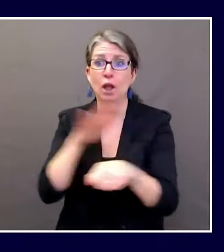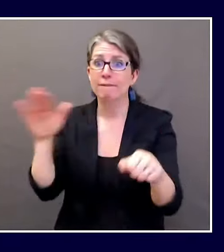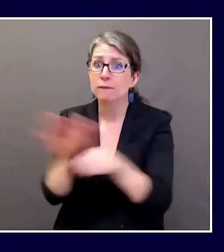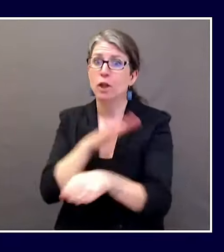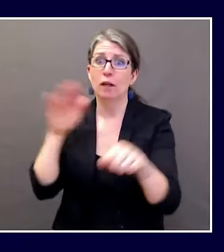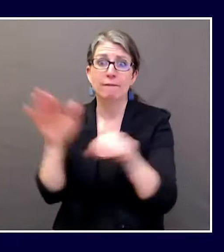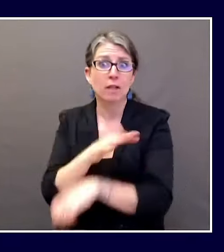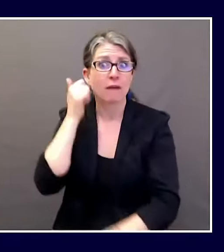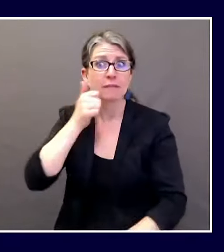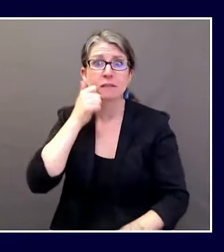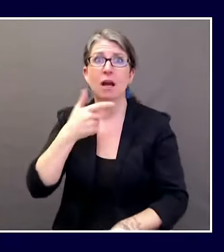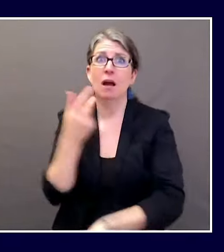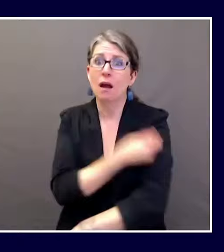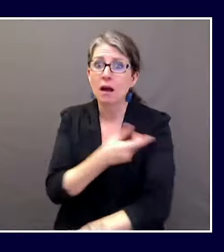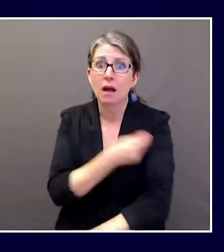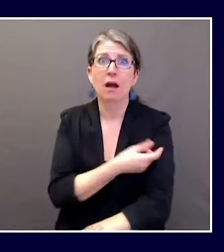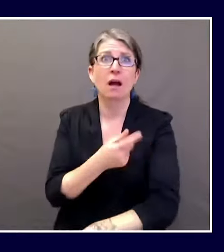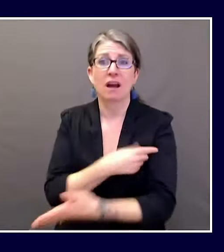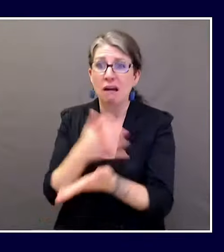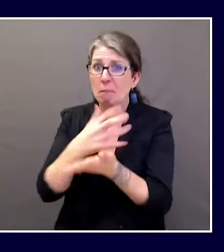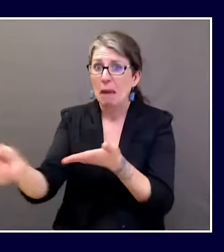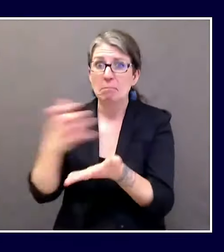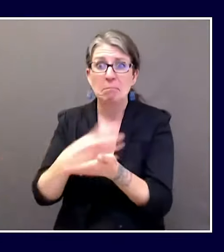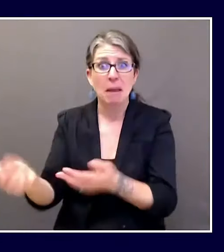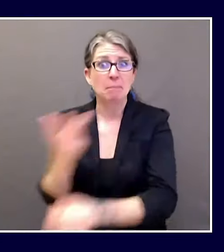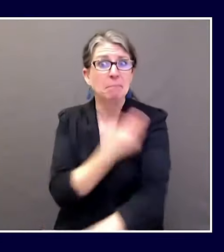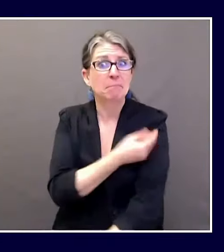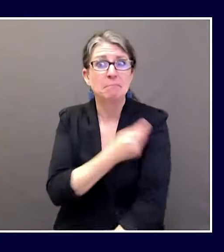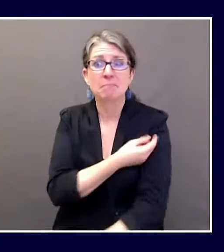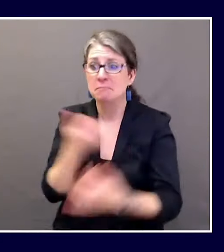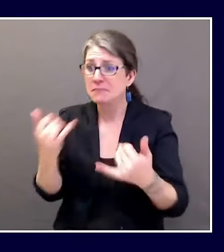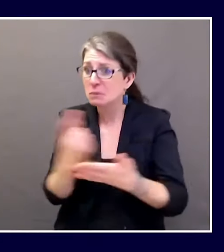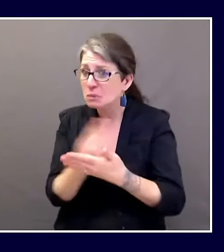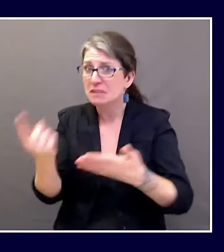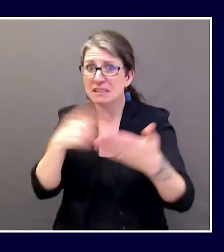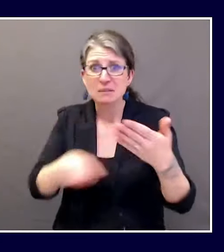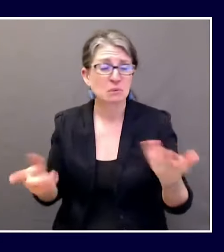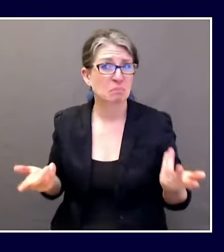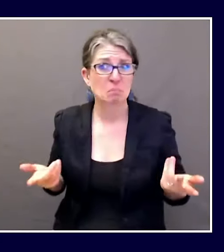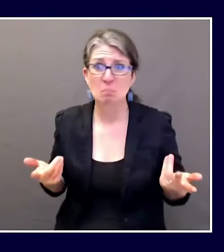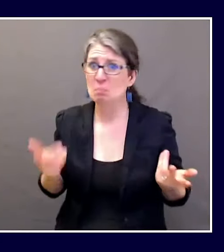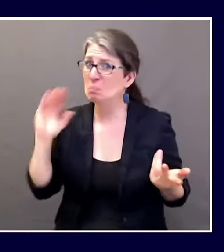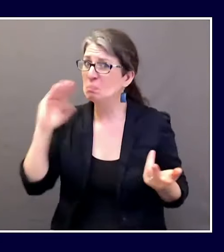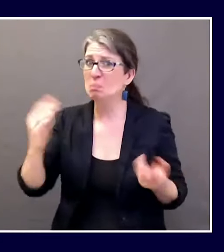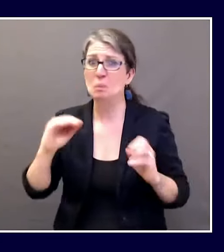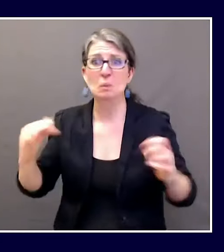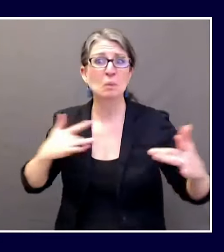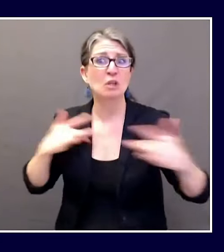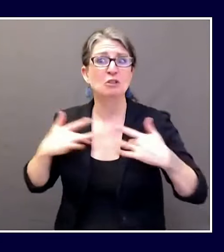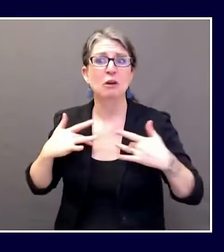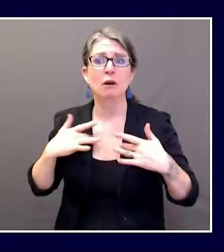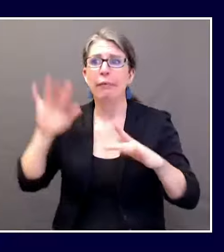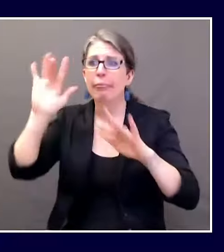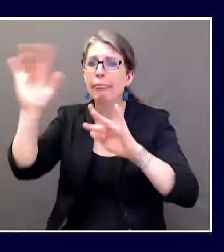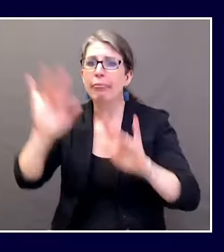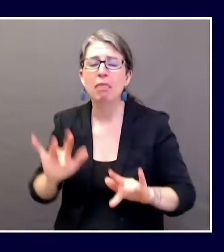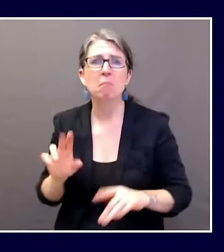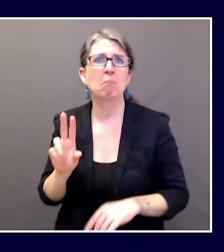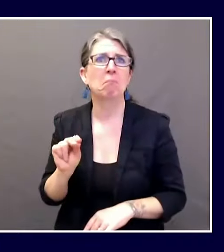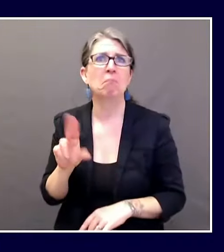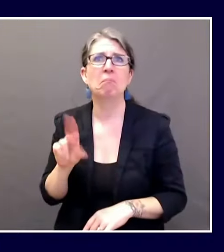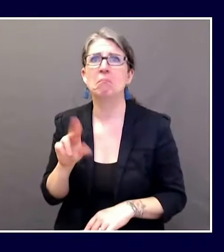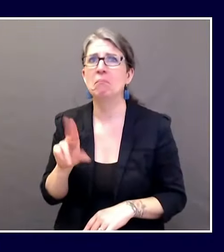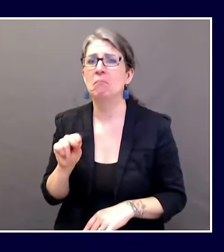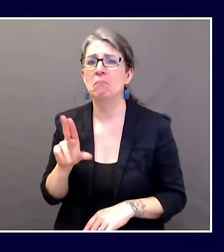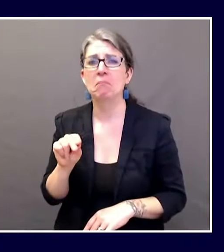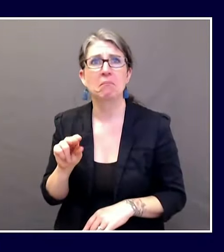are, again, always transferring doses across the state throughout the week. We're moving doses from here to there and from there to